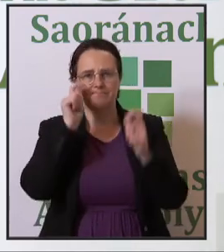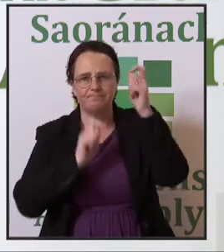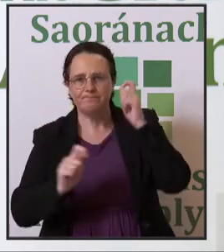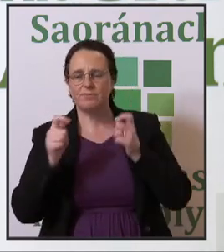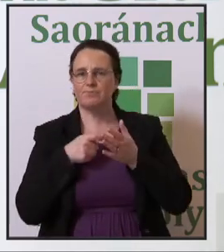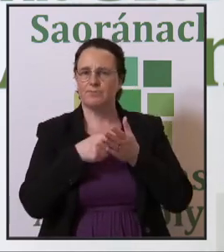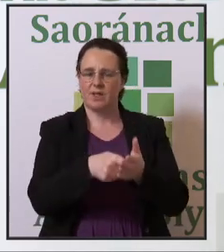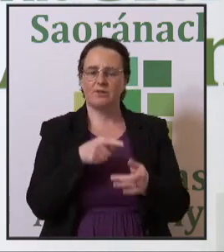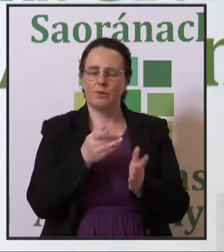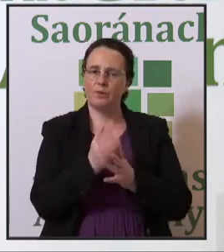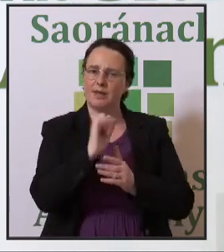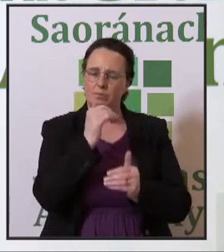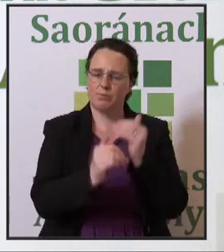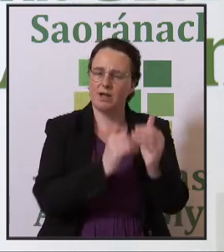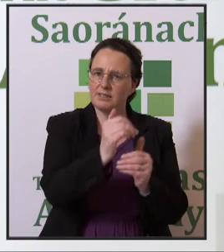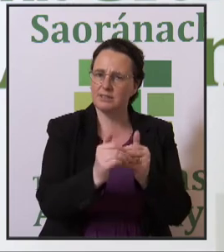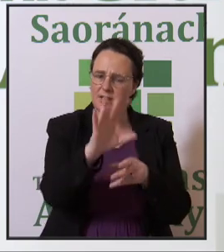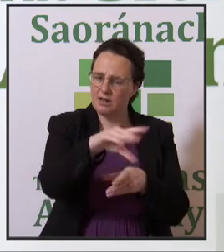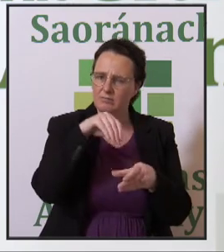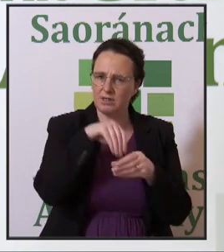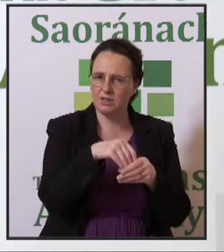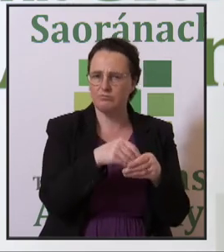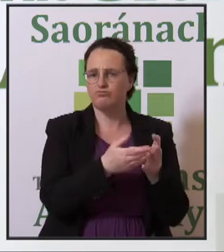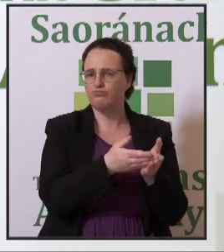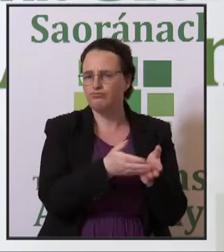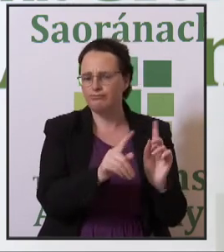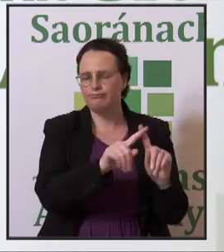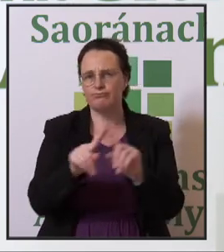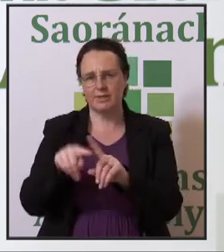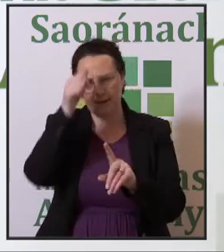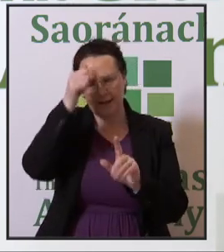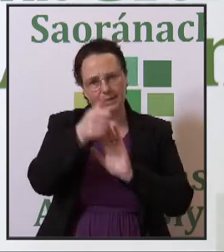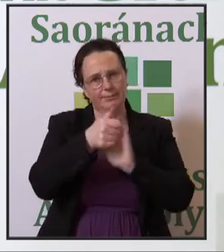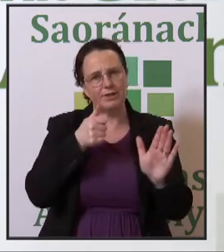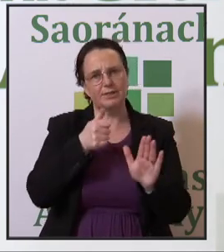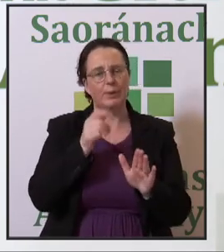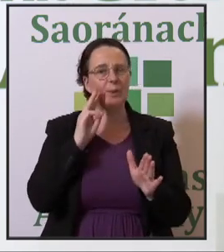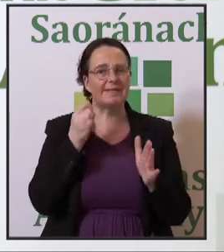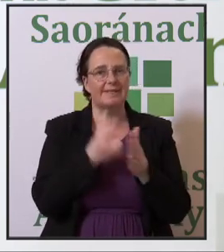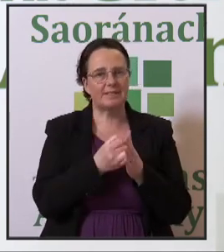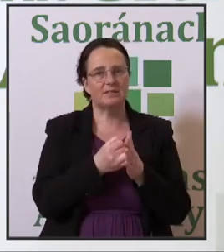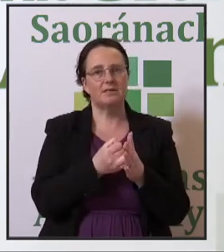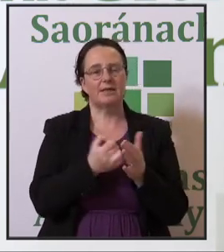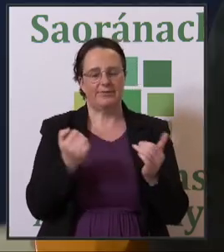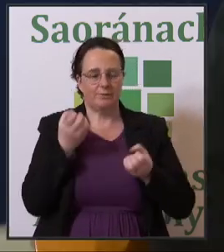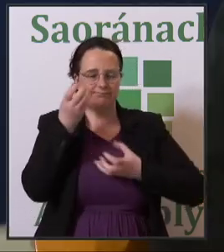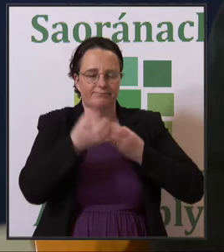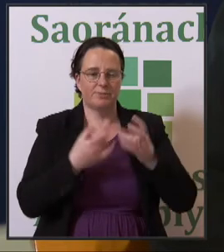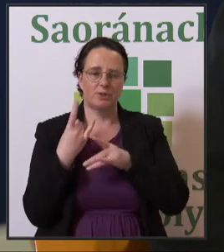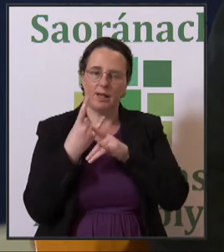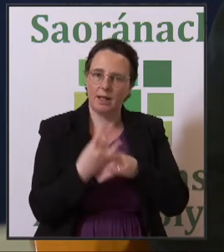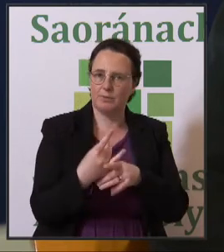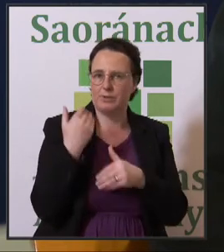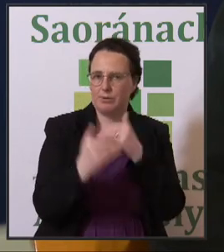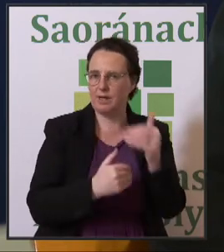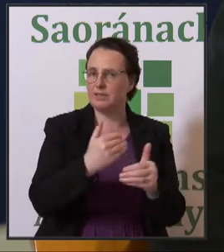their processes include a variety of expert witnesses to inform and assist the deliberations.